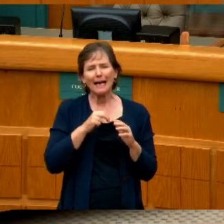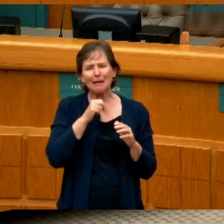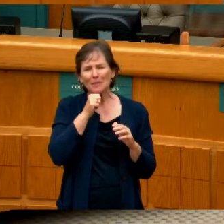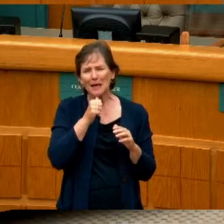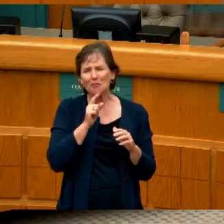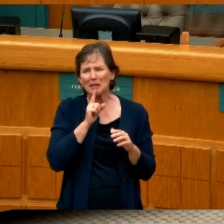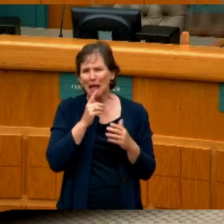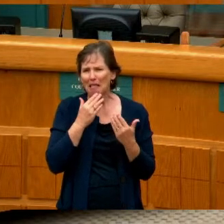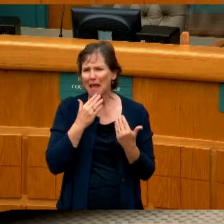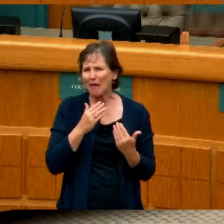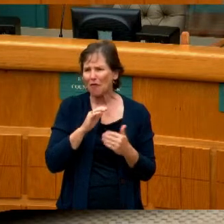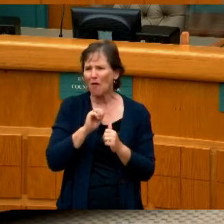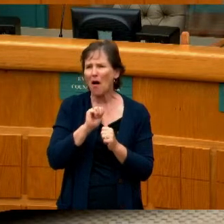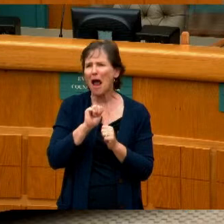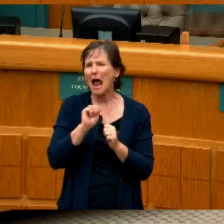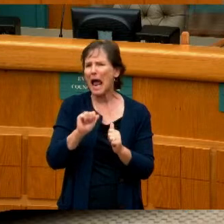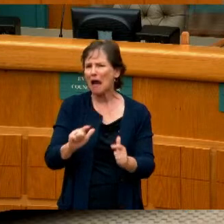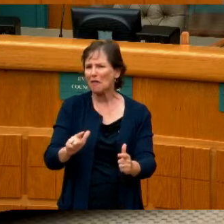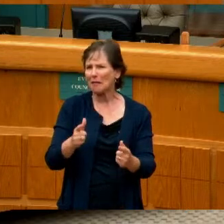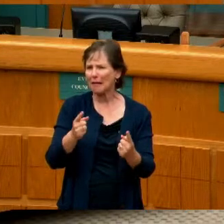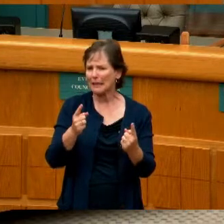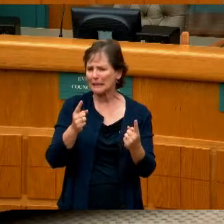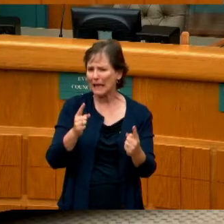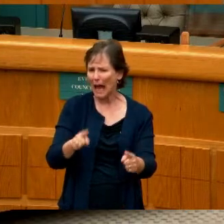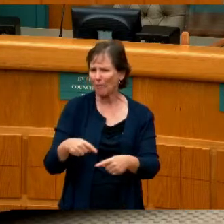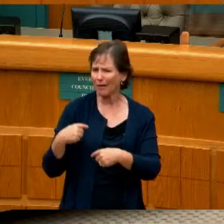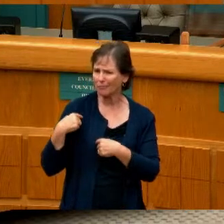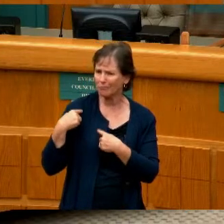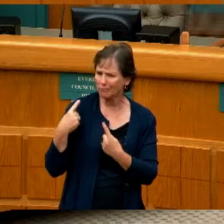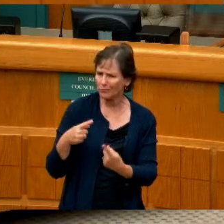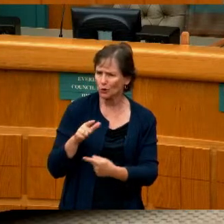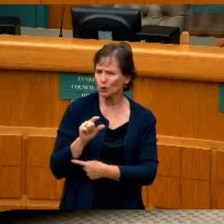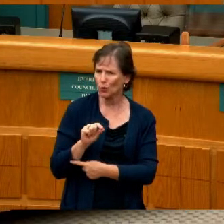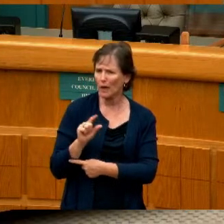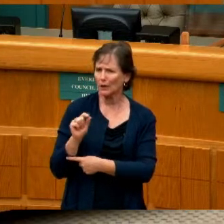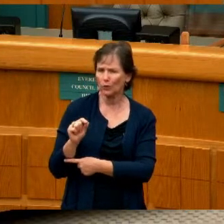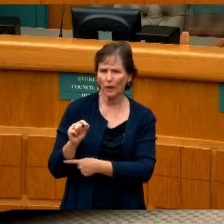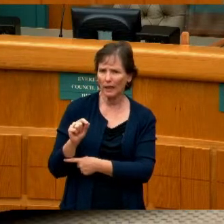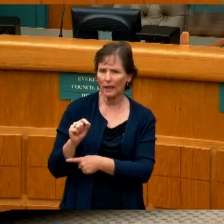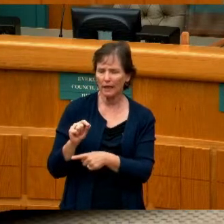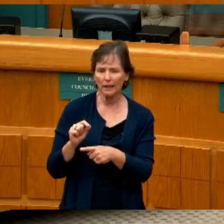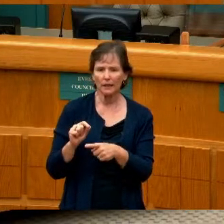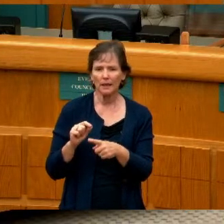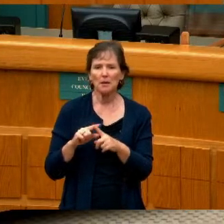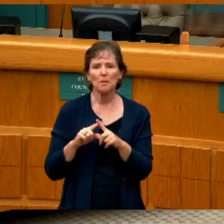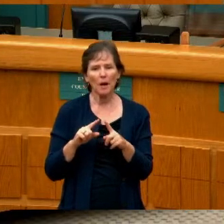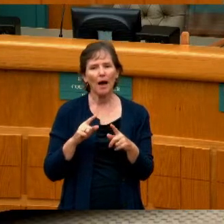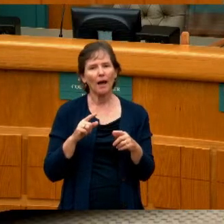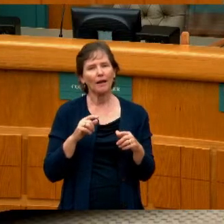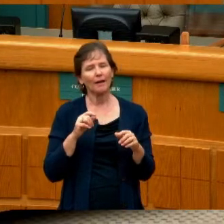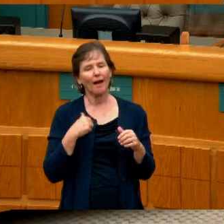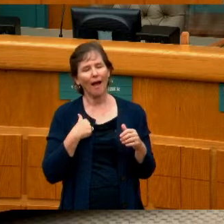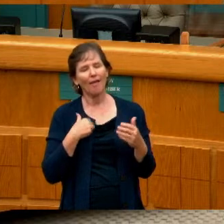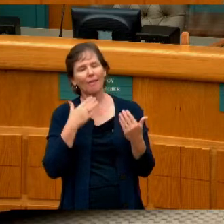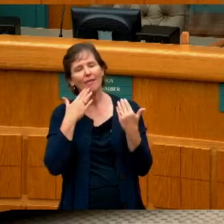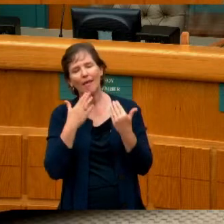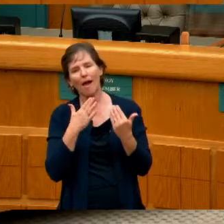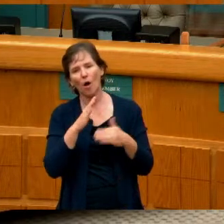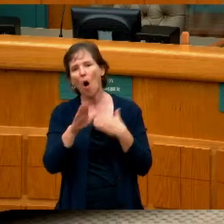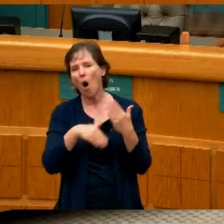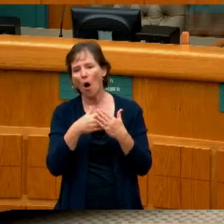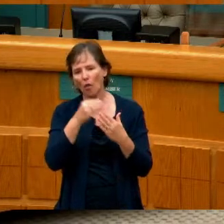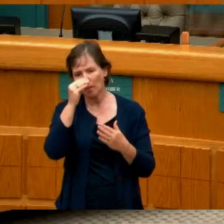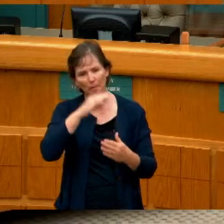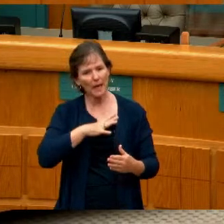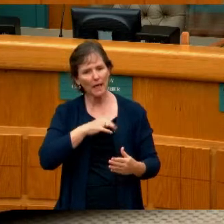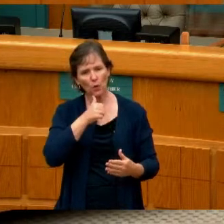purpose. I'm not certain that I'm thankful for everything that's happened in 2020, COVID-19,